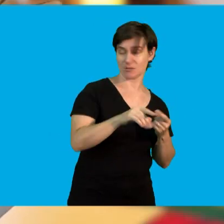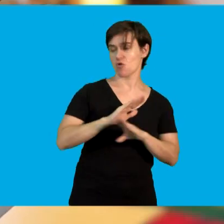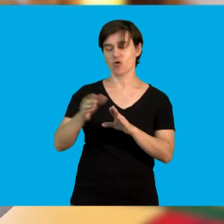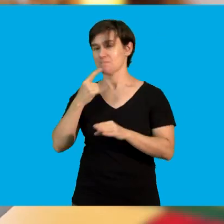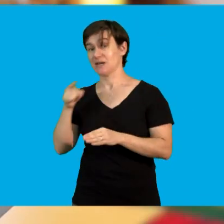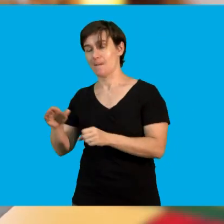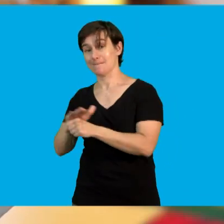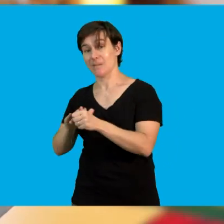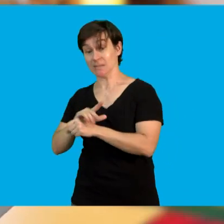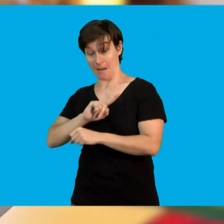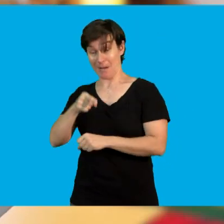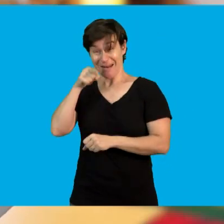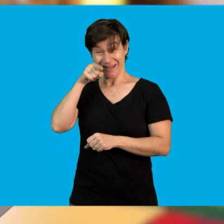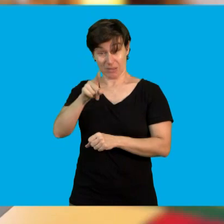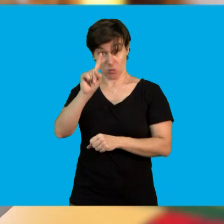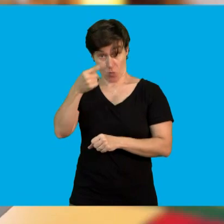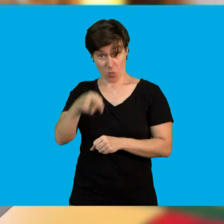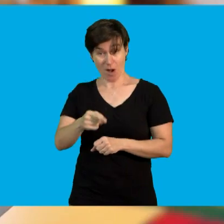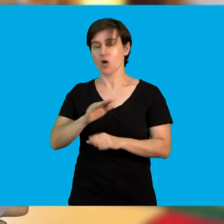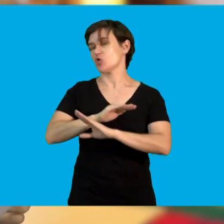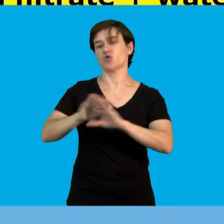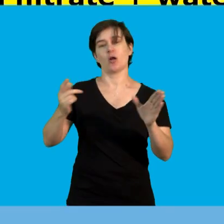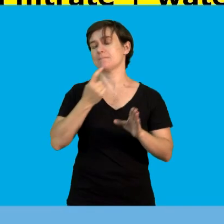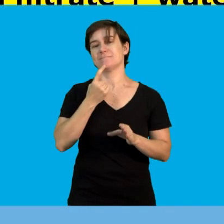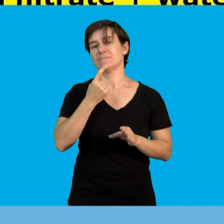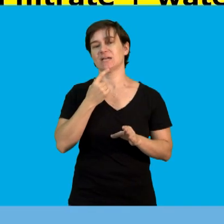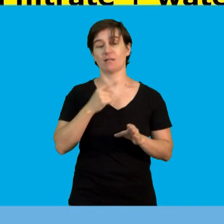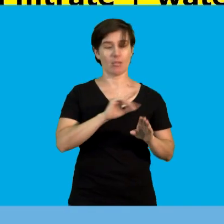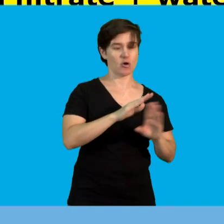metal part coming from the base. In this particular case, we have